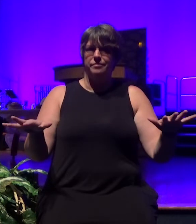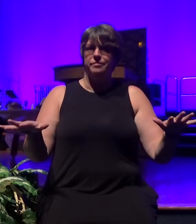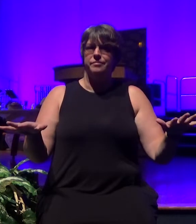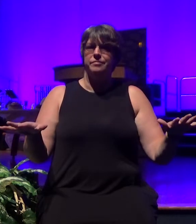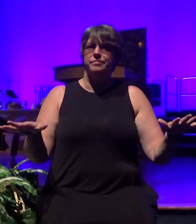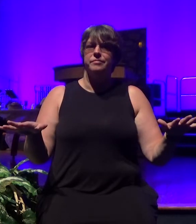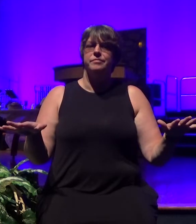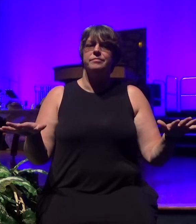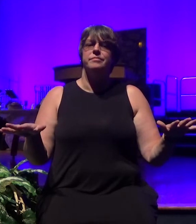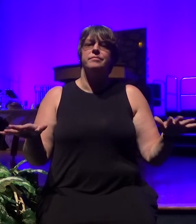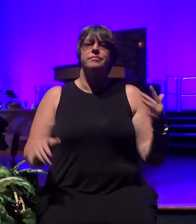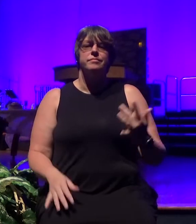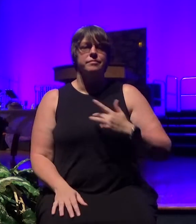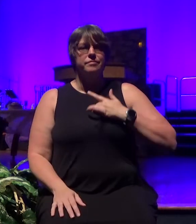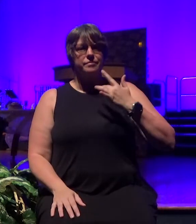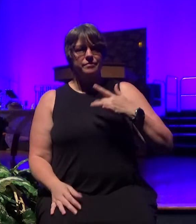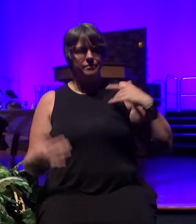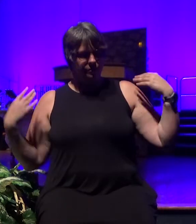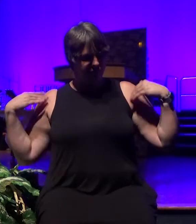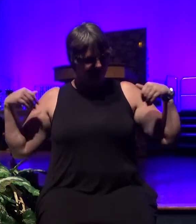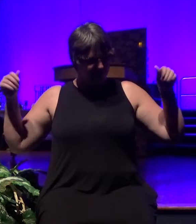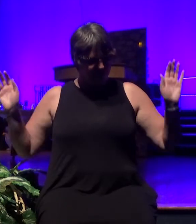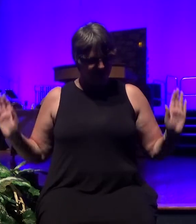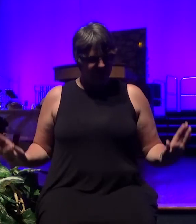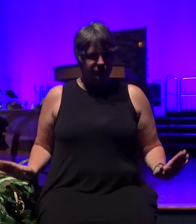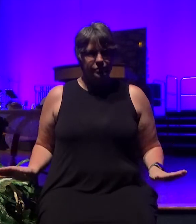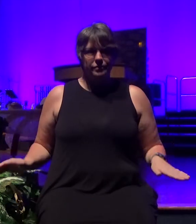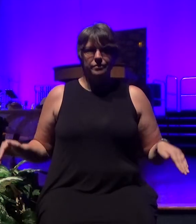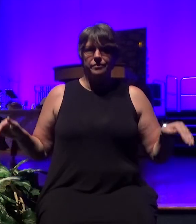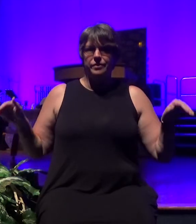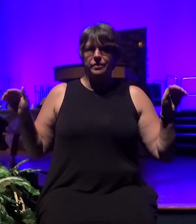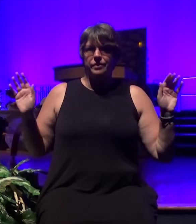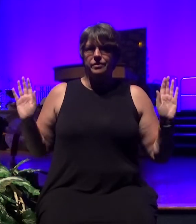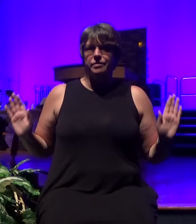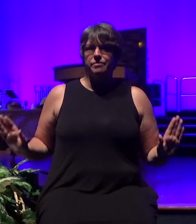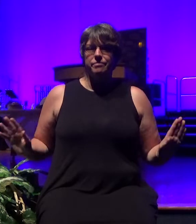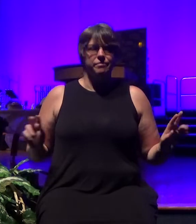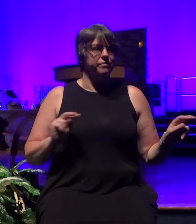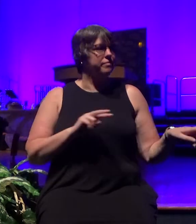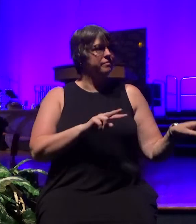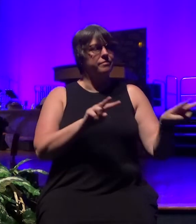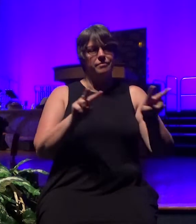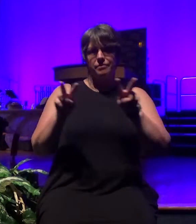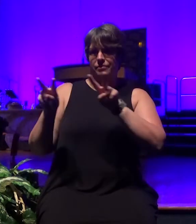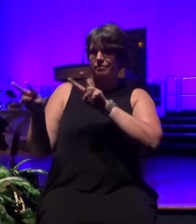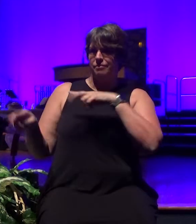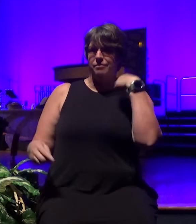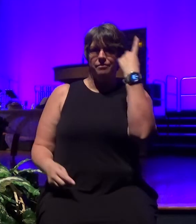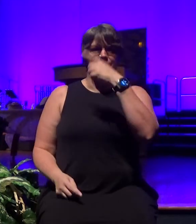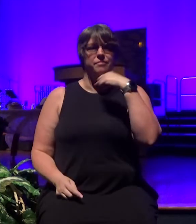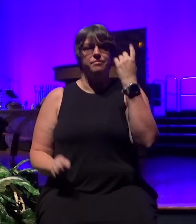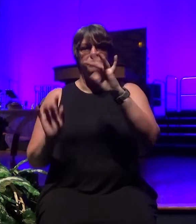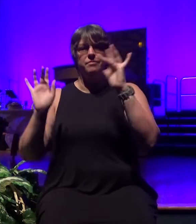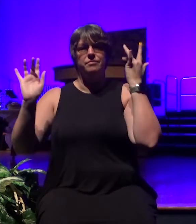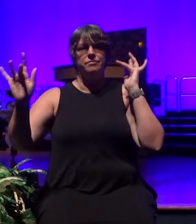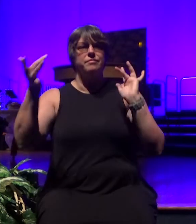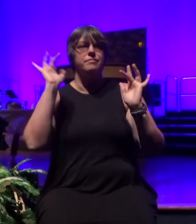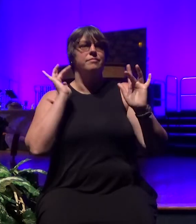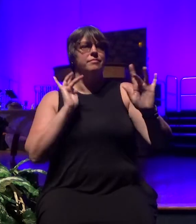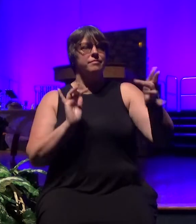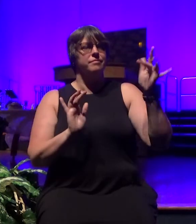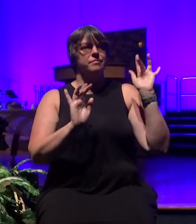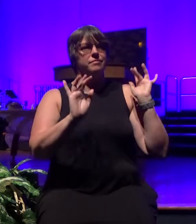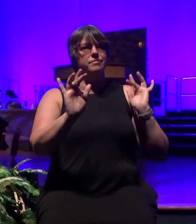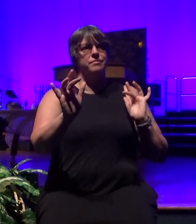grace. I can hear the brush of angel wings. I see glory on each